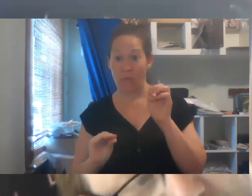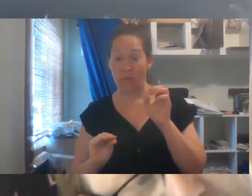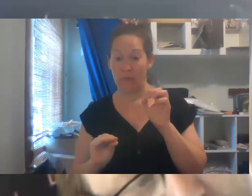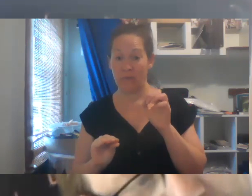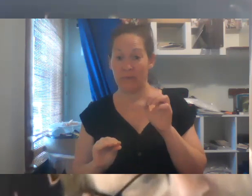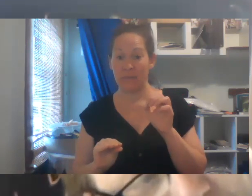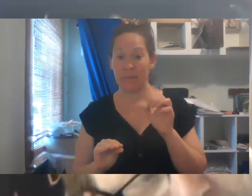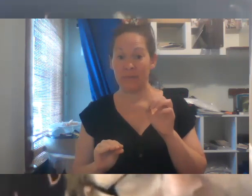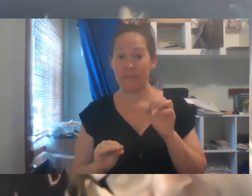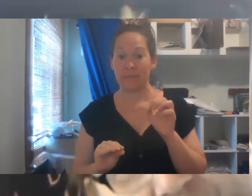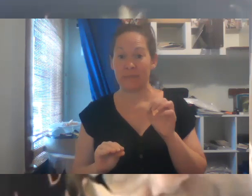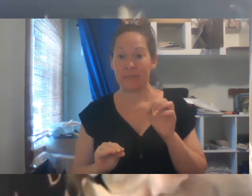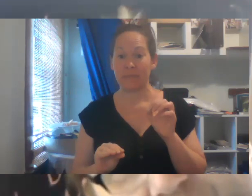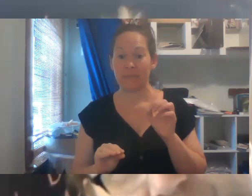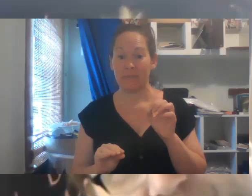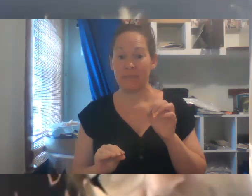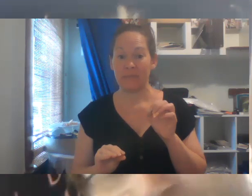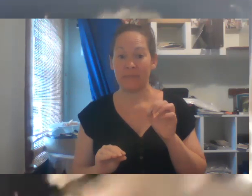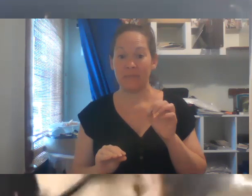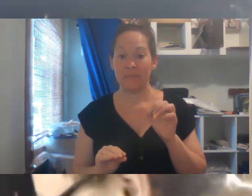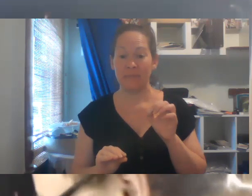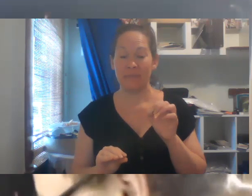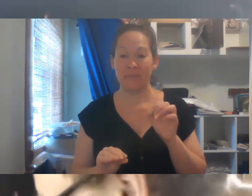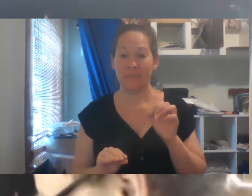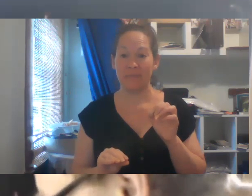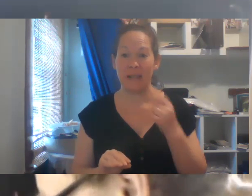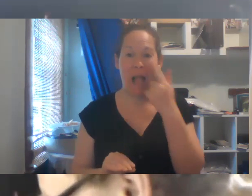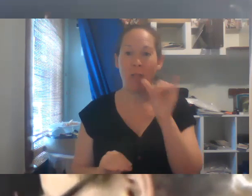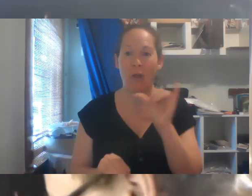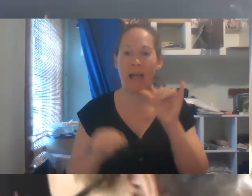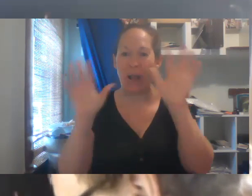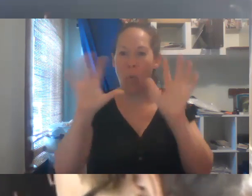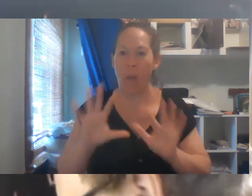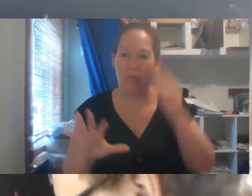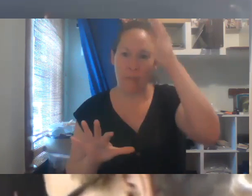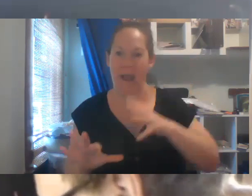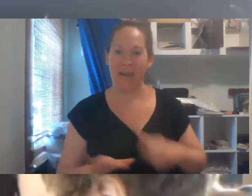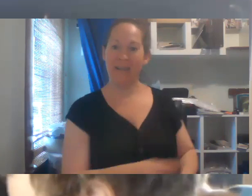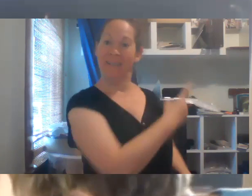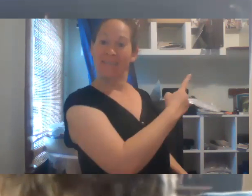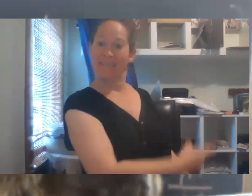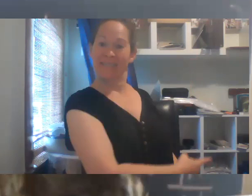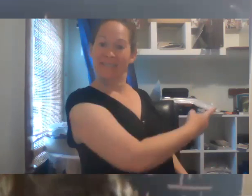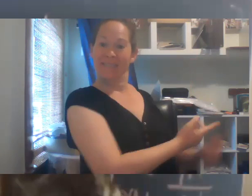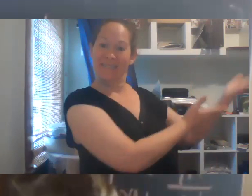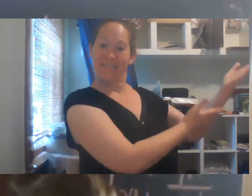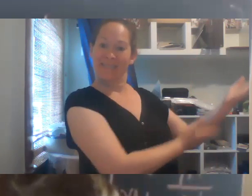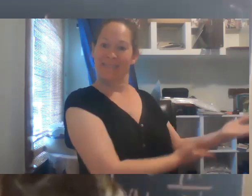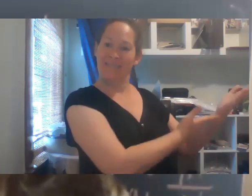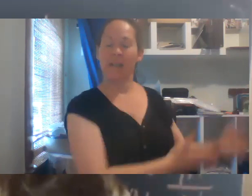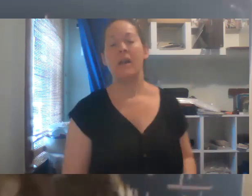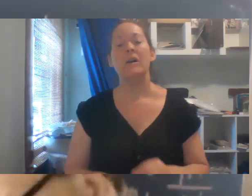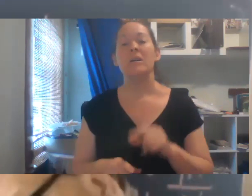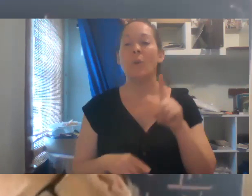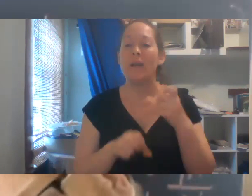power, oops, I'm doing a bad weatherman now, right? If I want that to come down, I have to take the